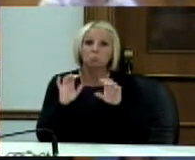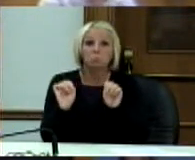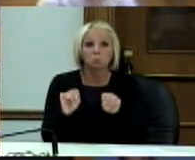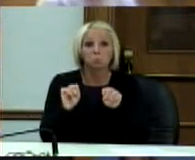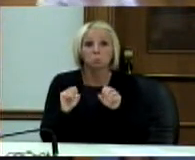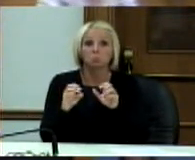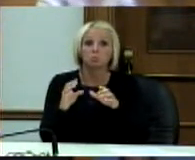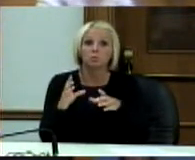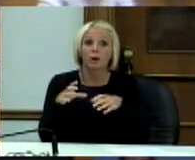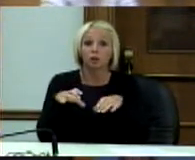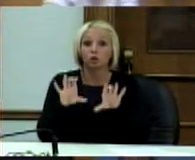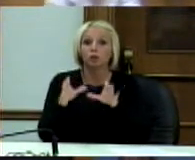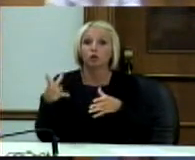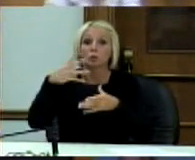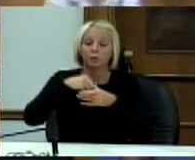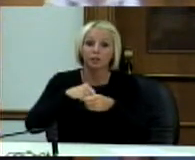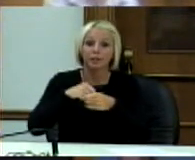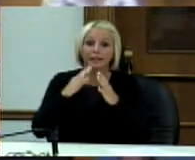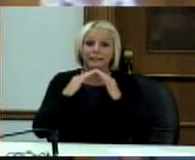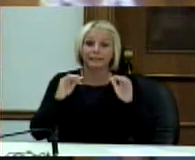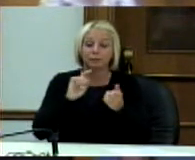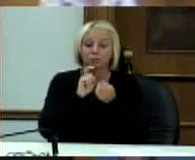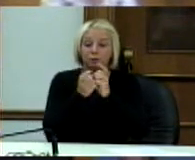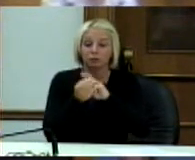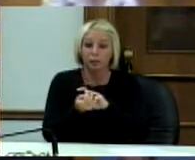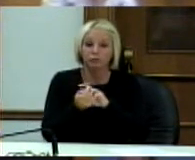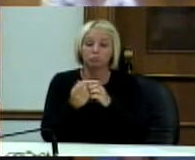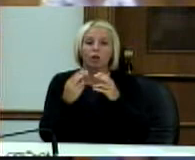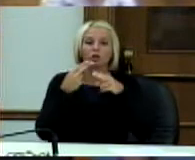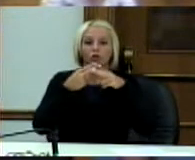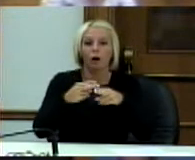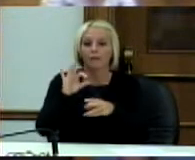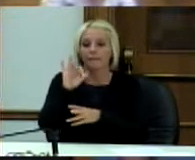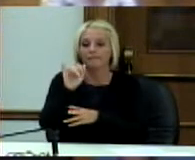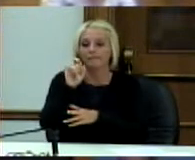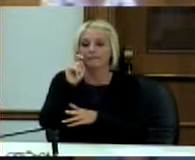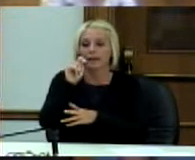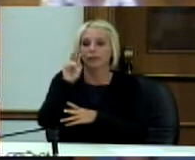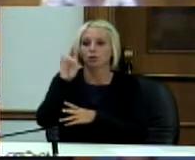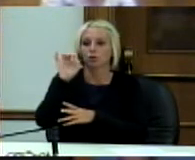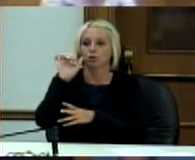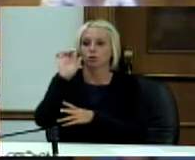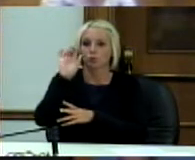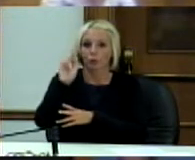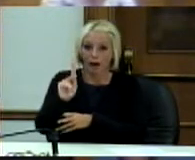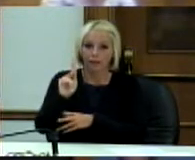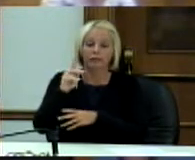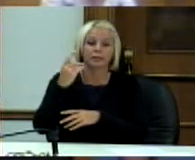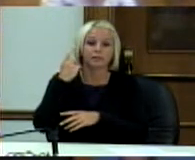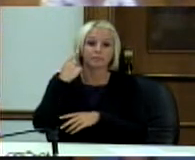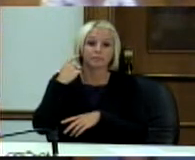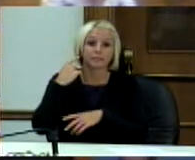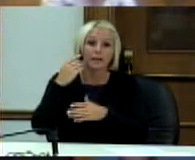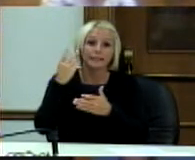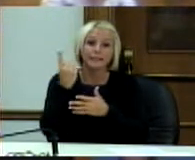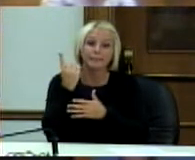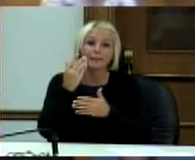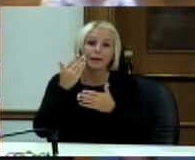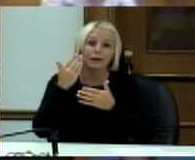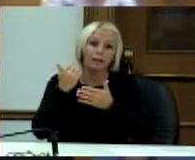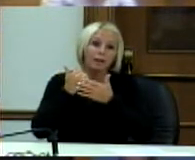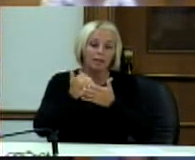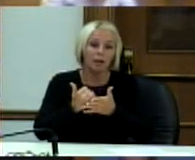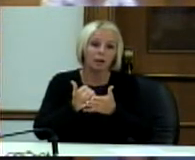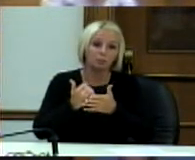has a chance to participate in a systems change initiative called Fast Track. It's Adult Career Pathways. It is something that